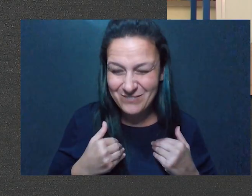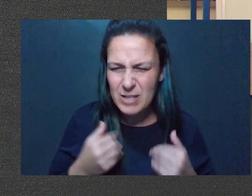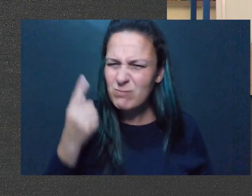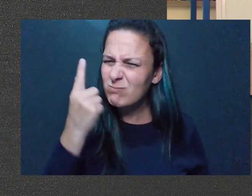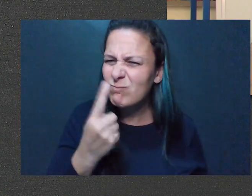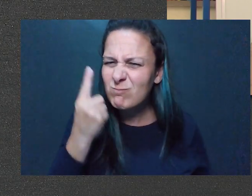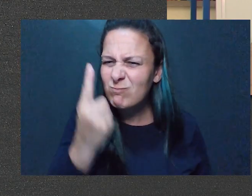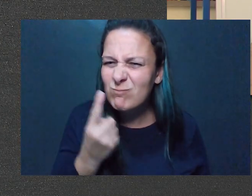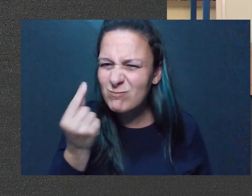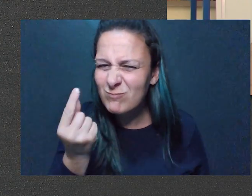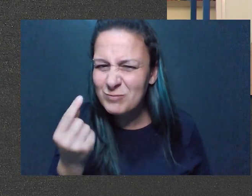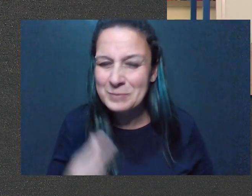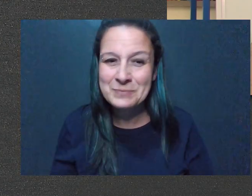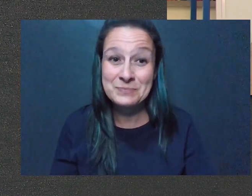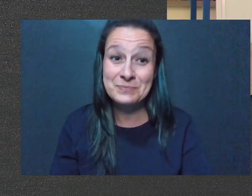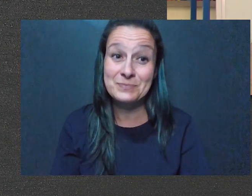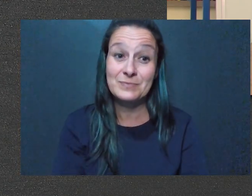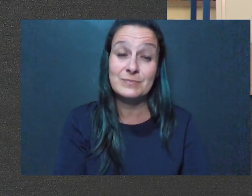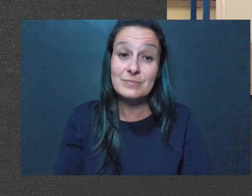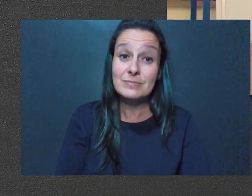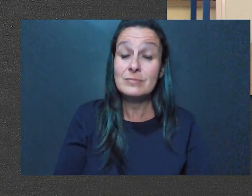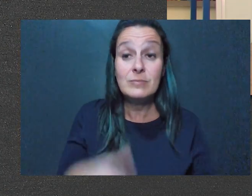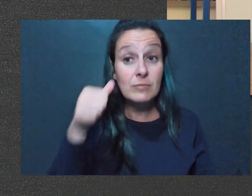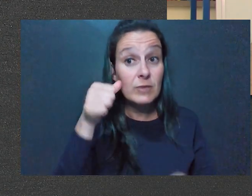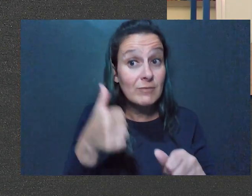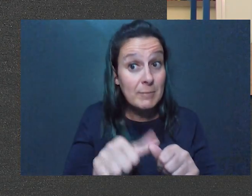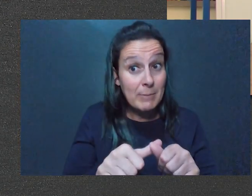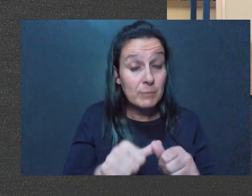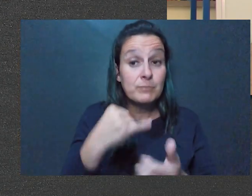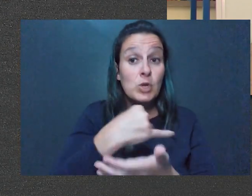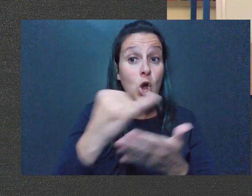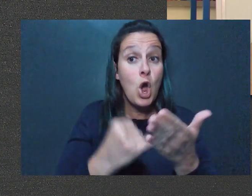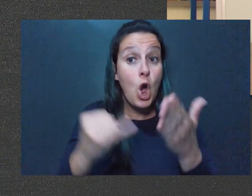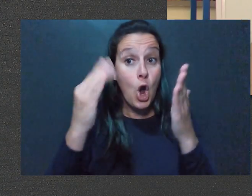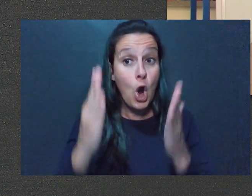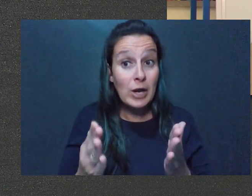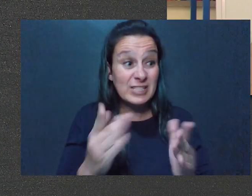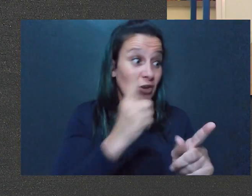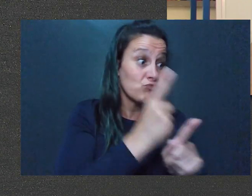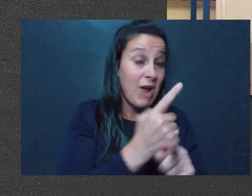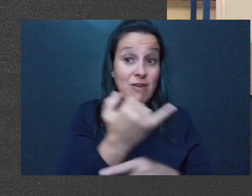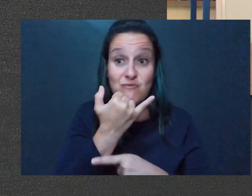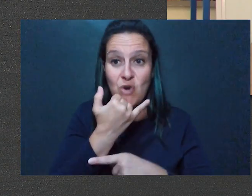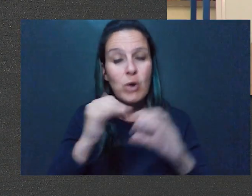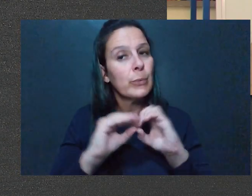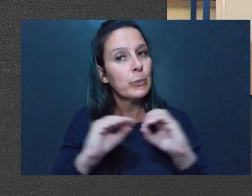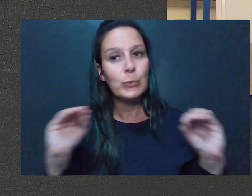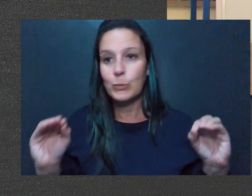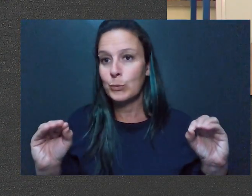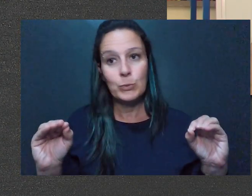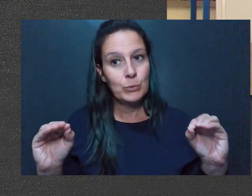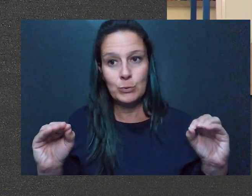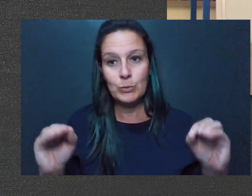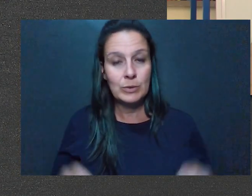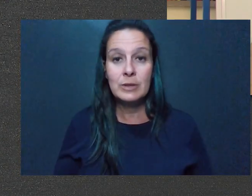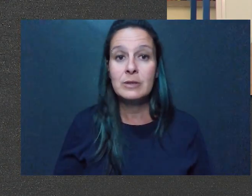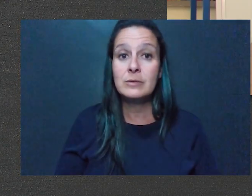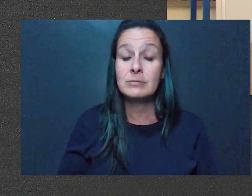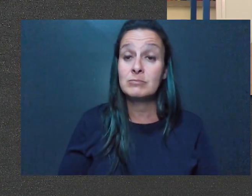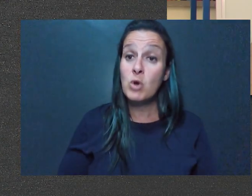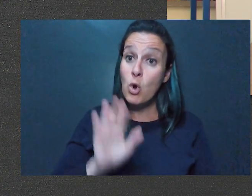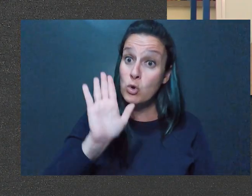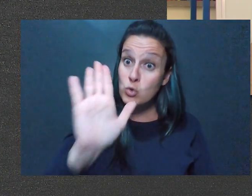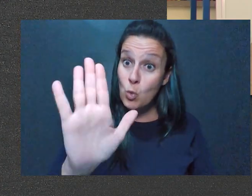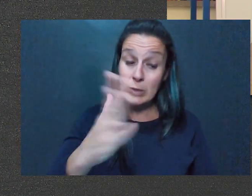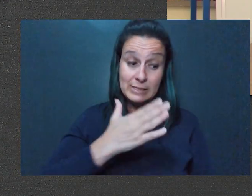do. Remember, when you're an artist, there's no right or wrong way of doing things. So yours might look